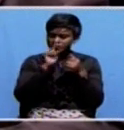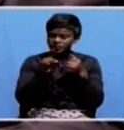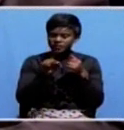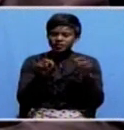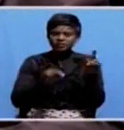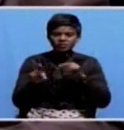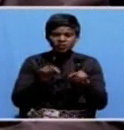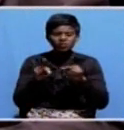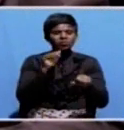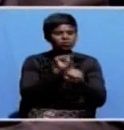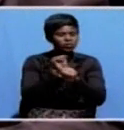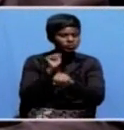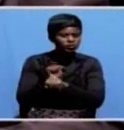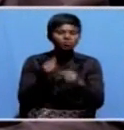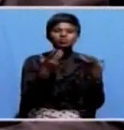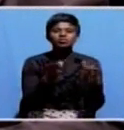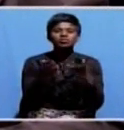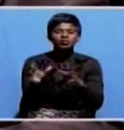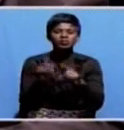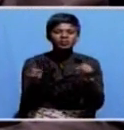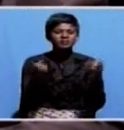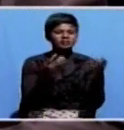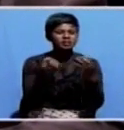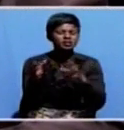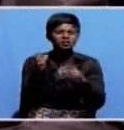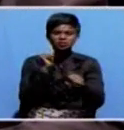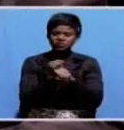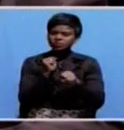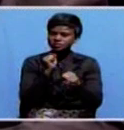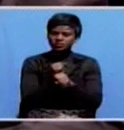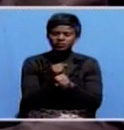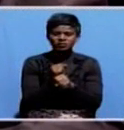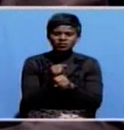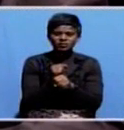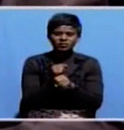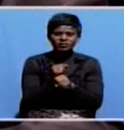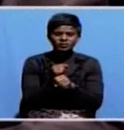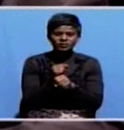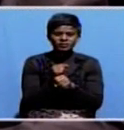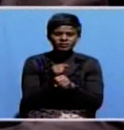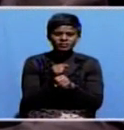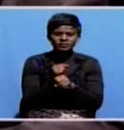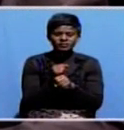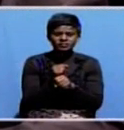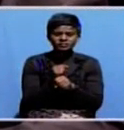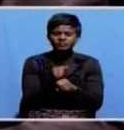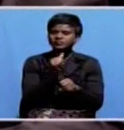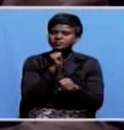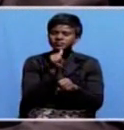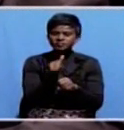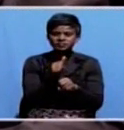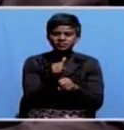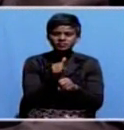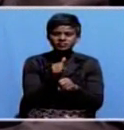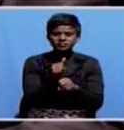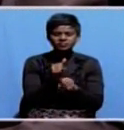lost jobs, but most of those jobs were not real jobs. You woke up, you